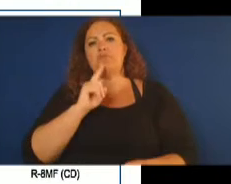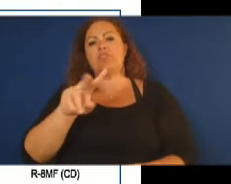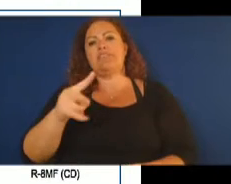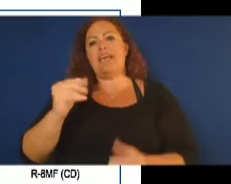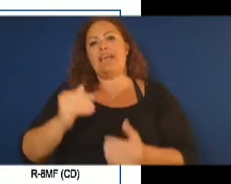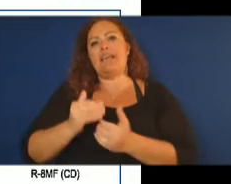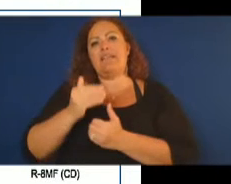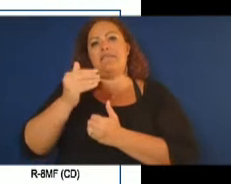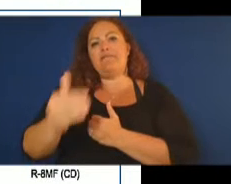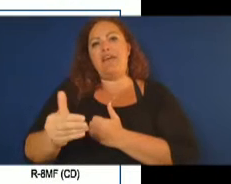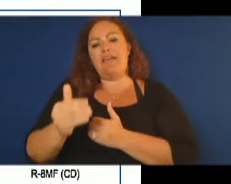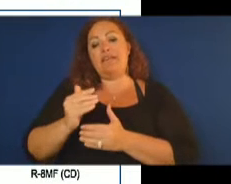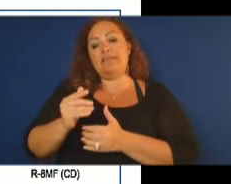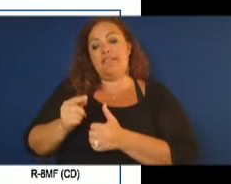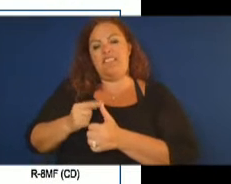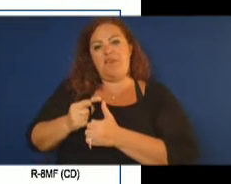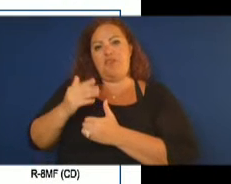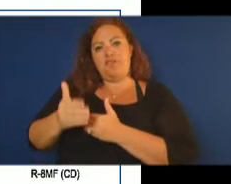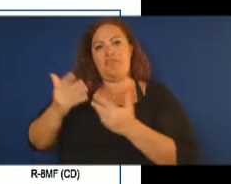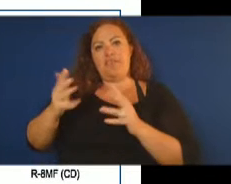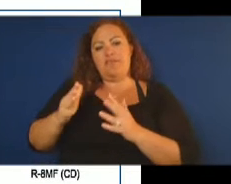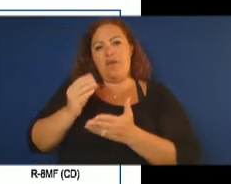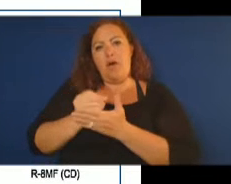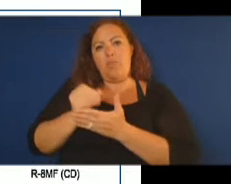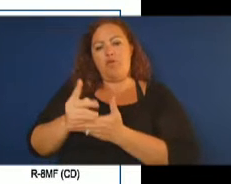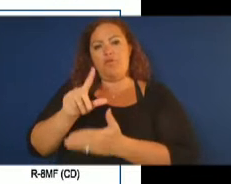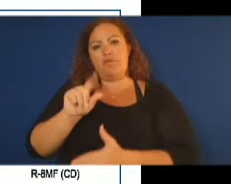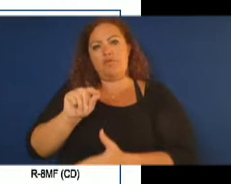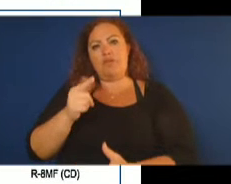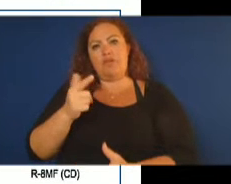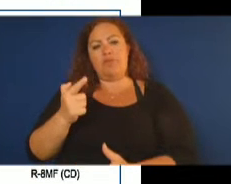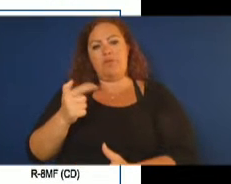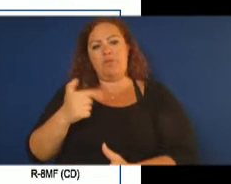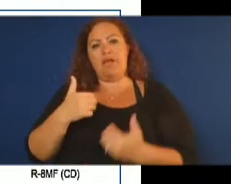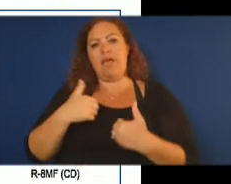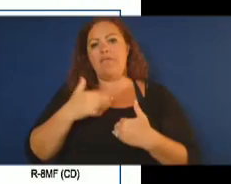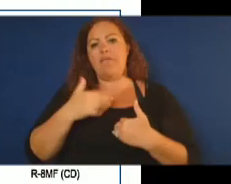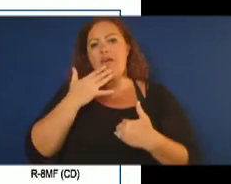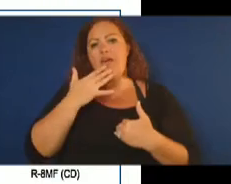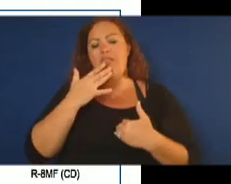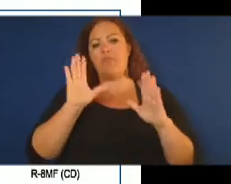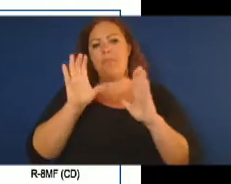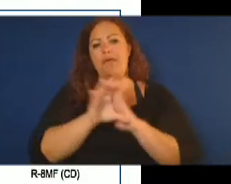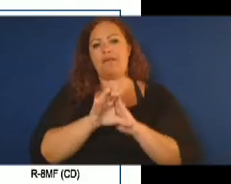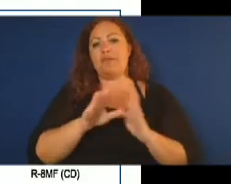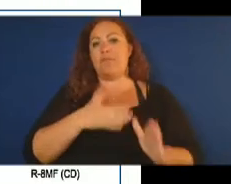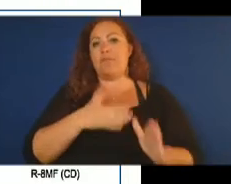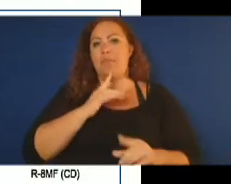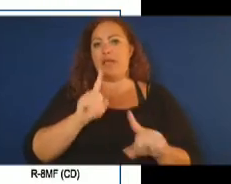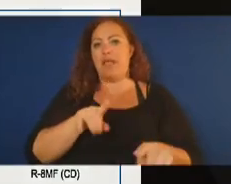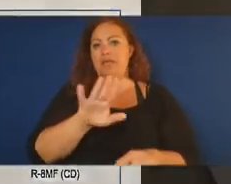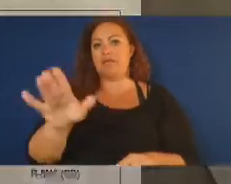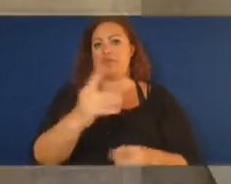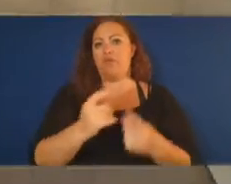initial phase that was approved back in 2021 so I've pulled up the colored rendering and I'm happy to answer any